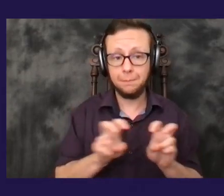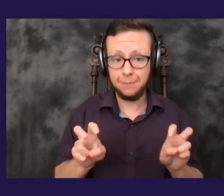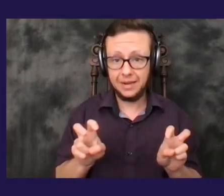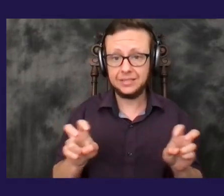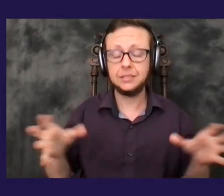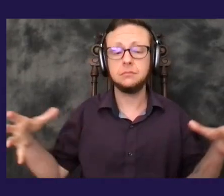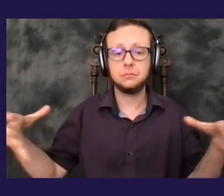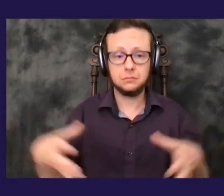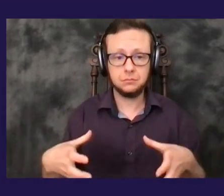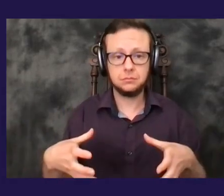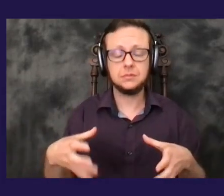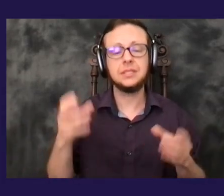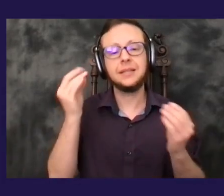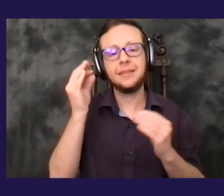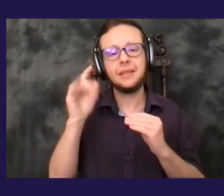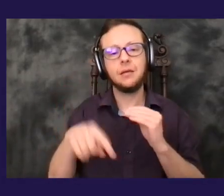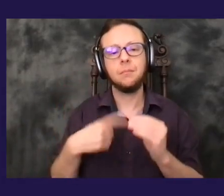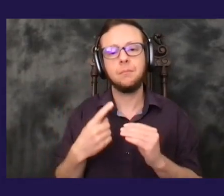think about